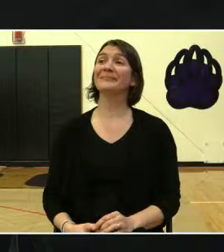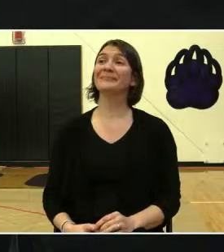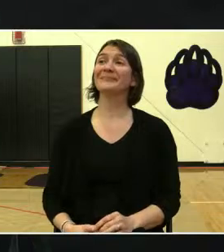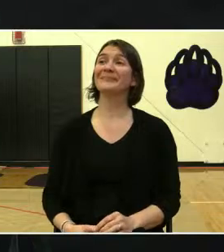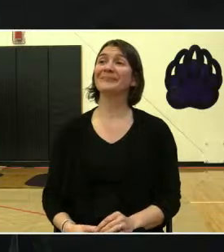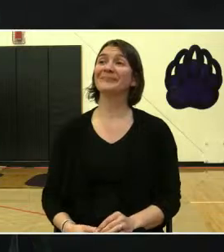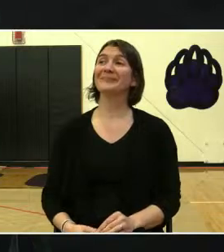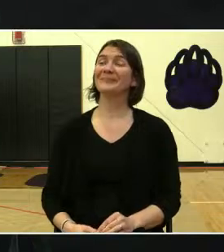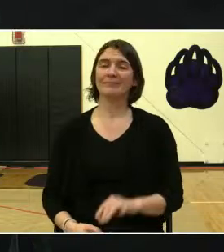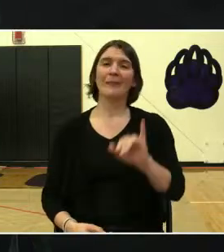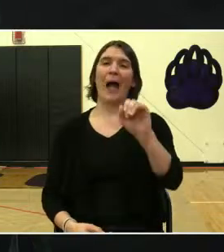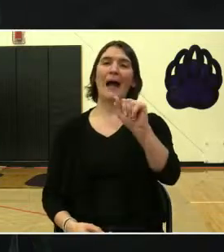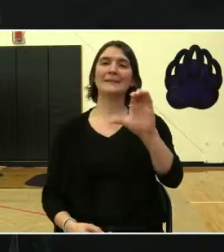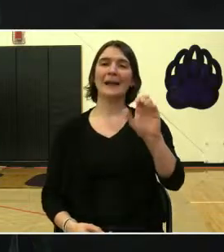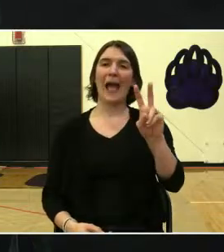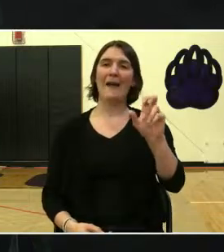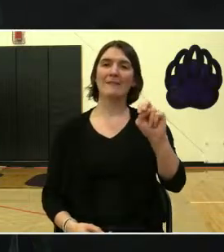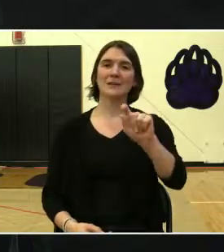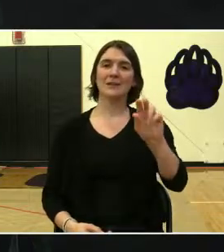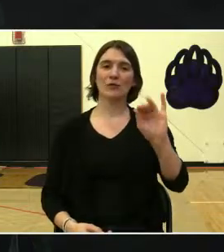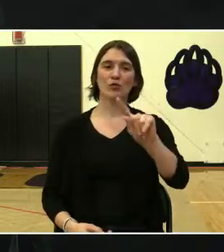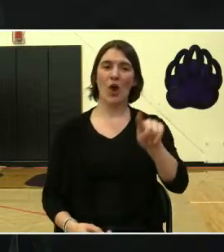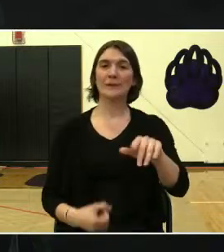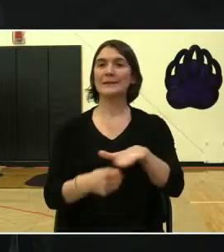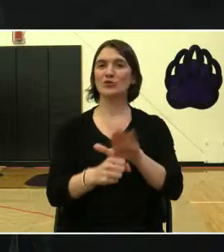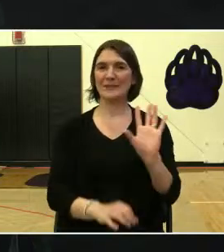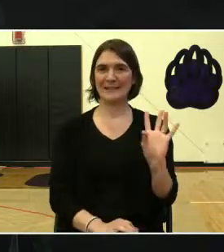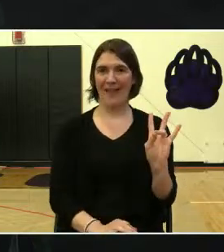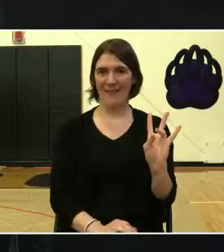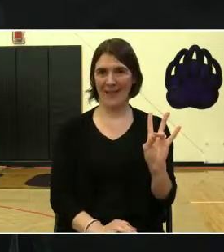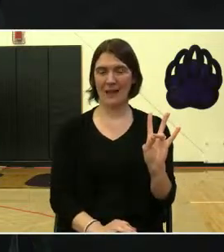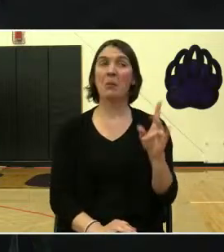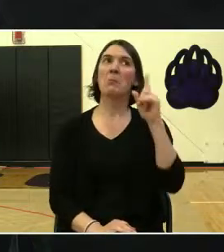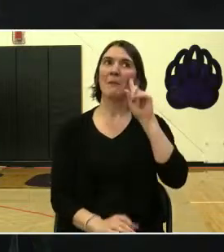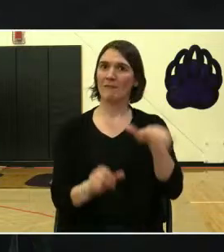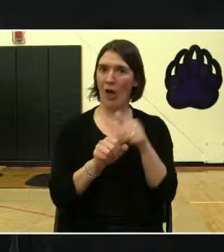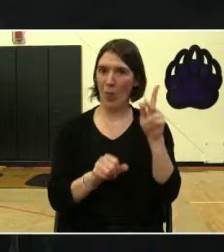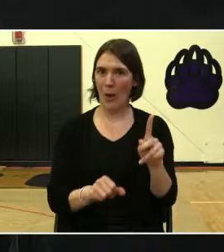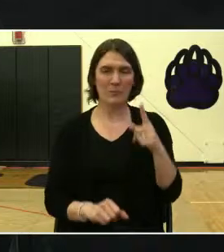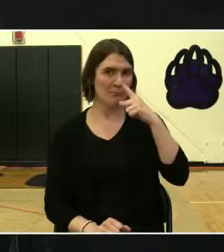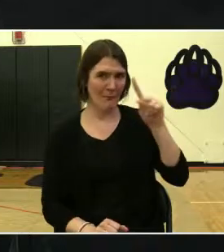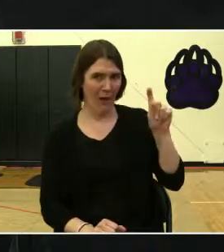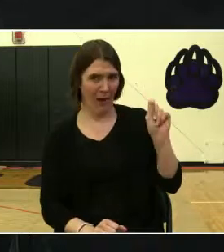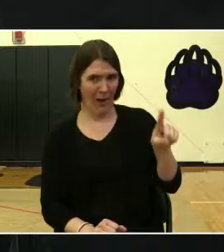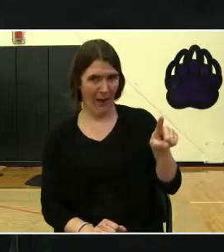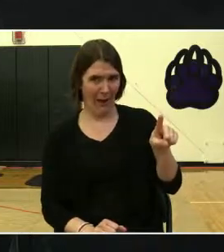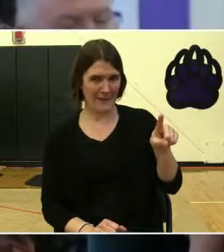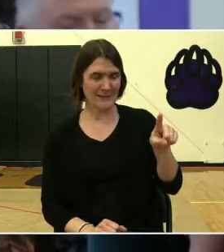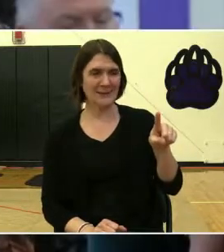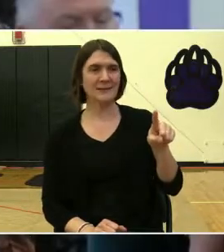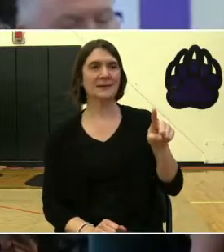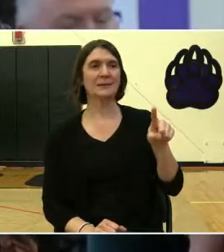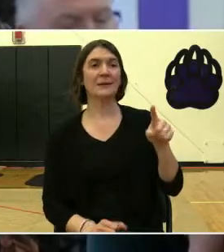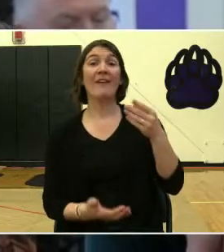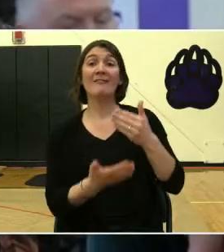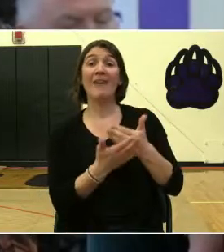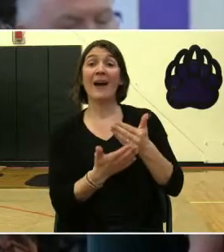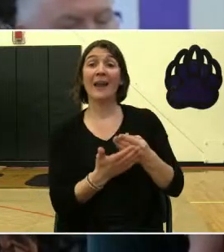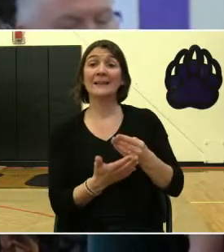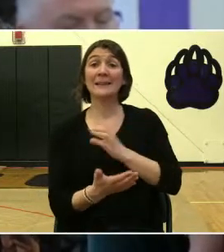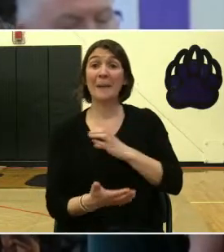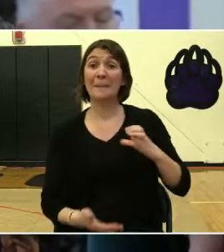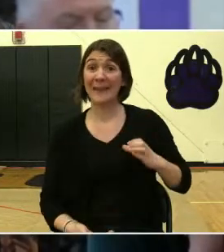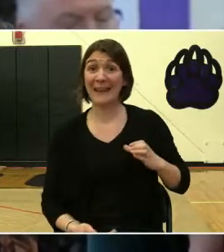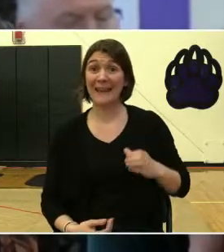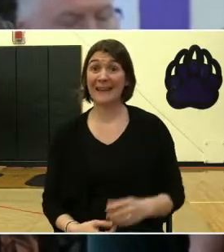France Isaac Evans France district 7 uh following up on that question I'd like to interrogate the um finance